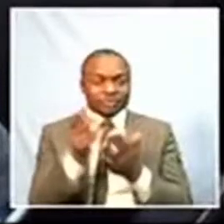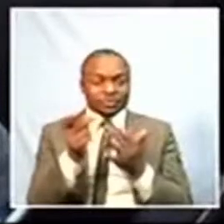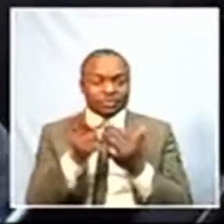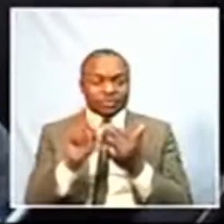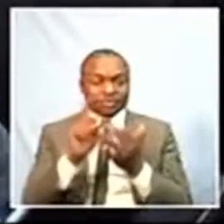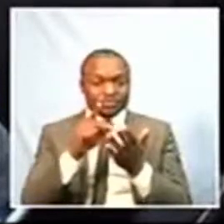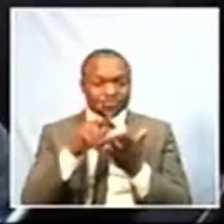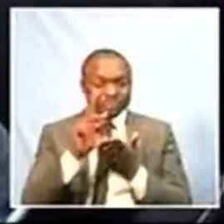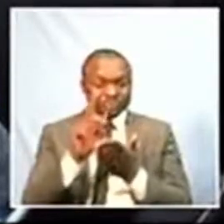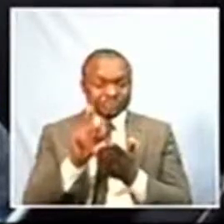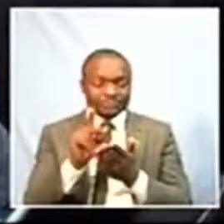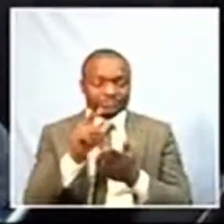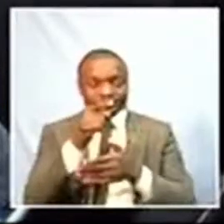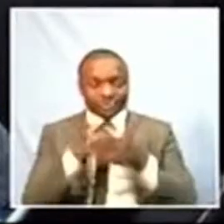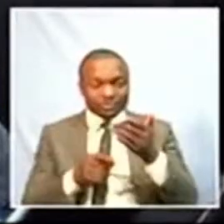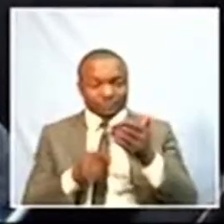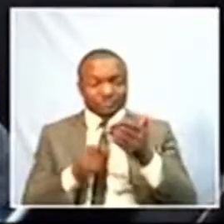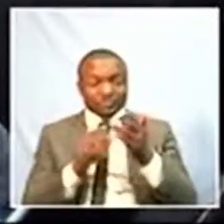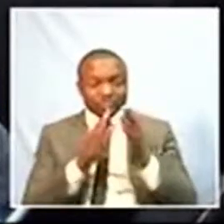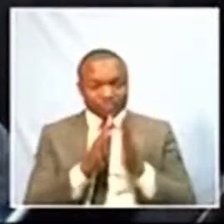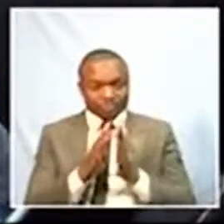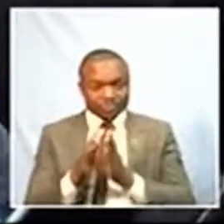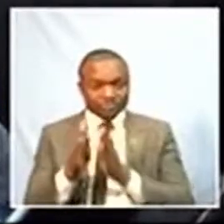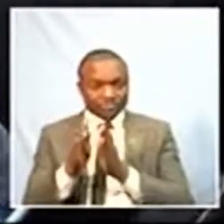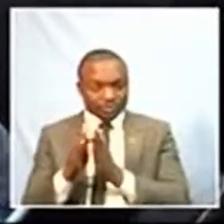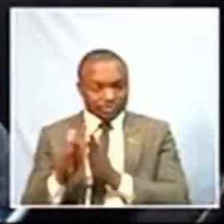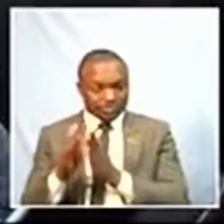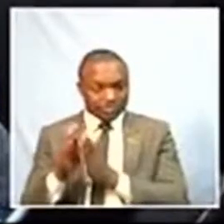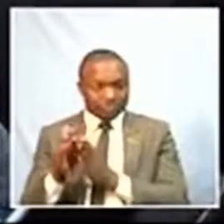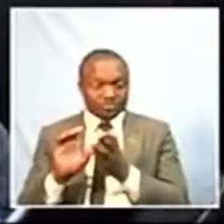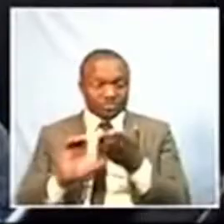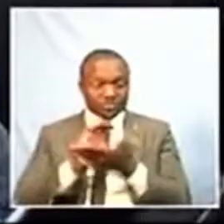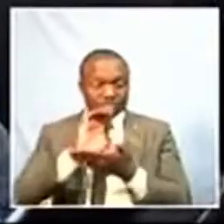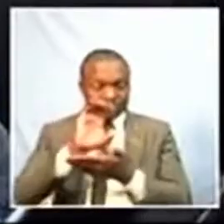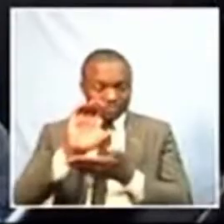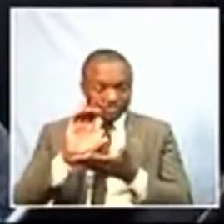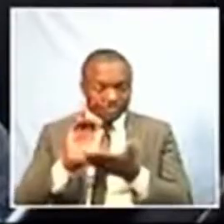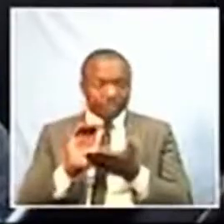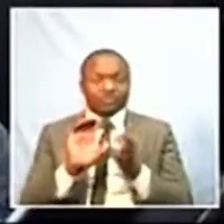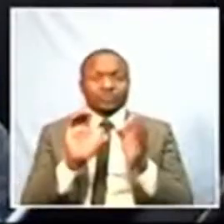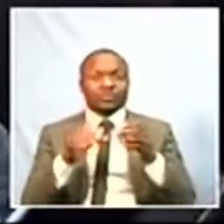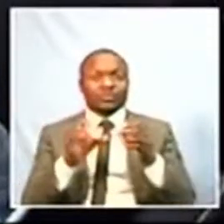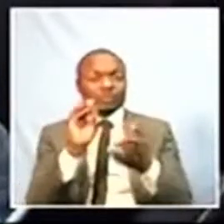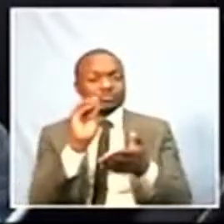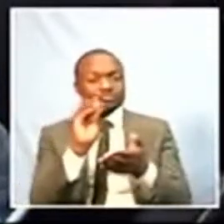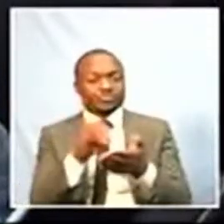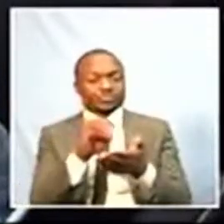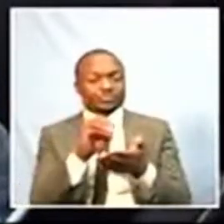payment. What measures is CHOMA Town Council putting in place